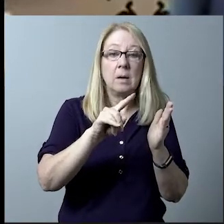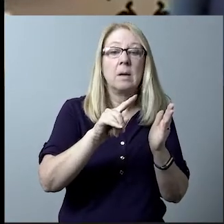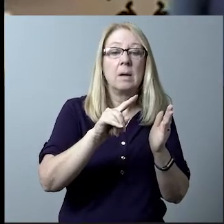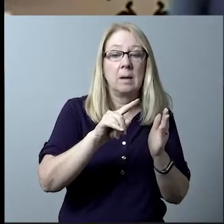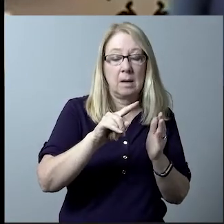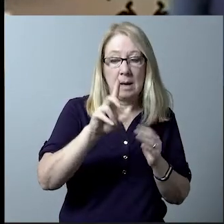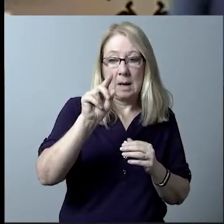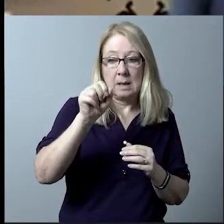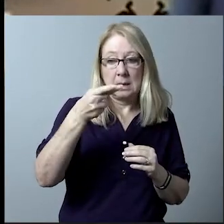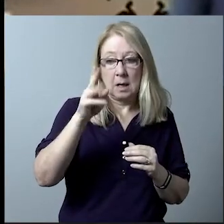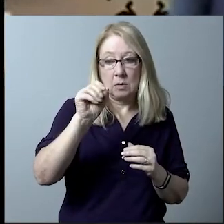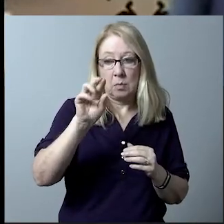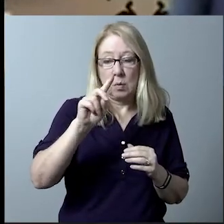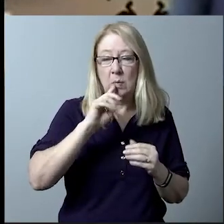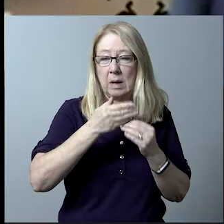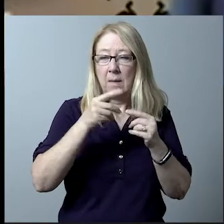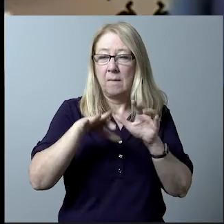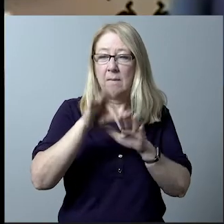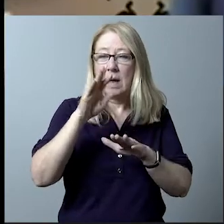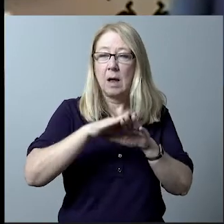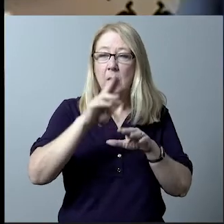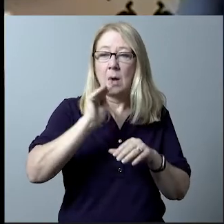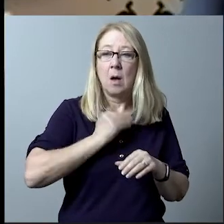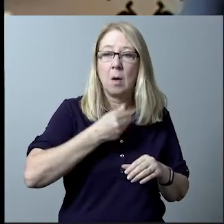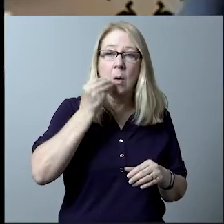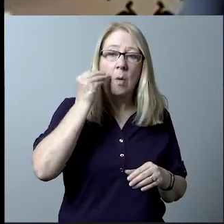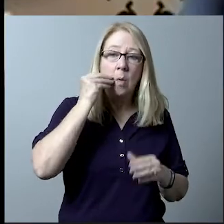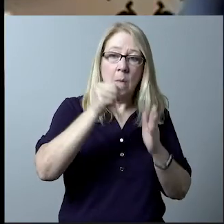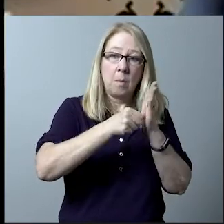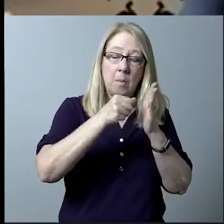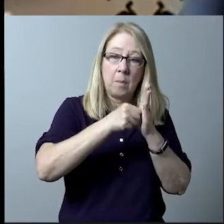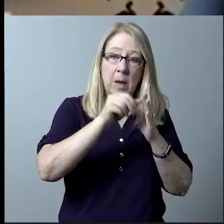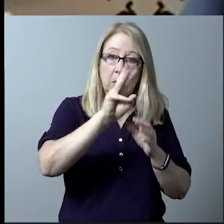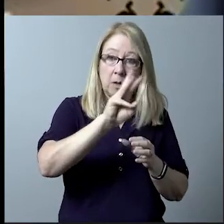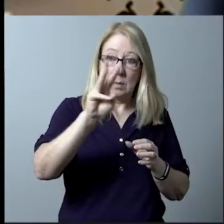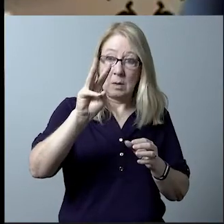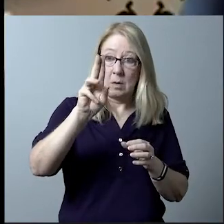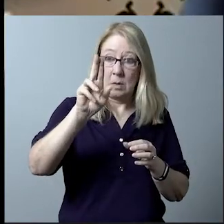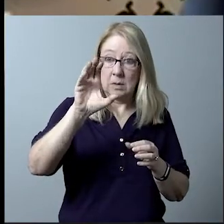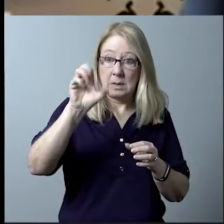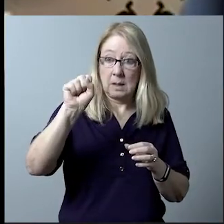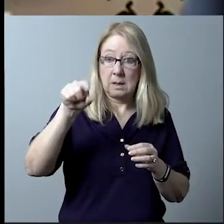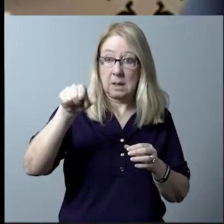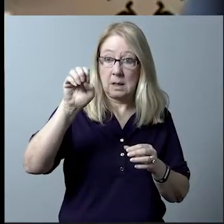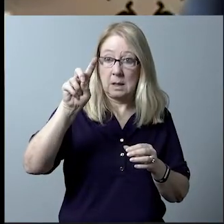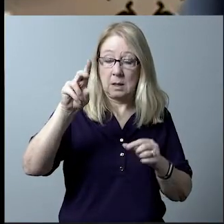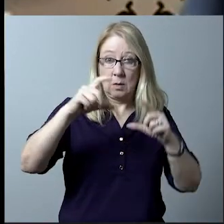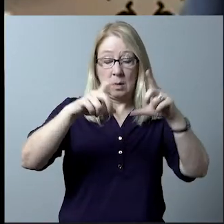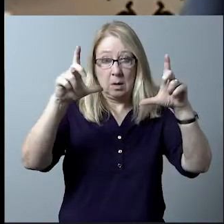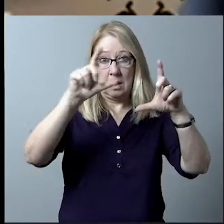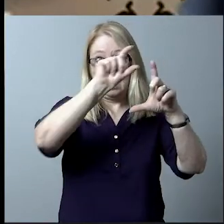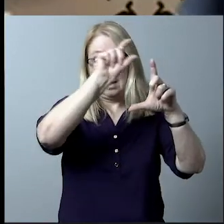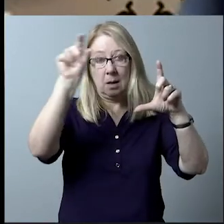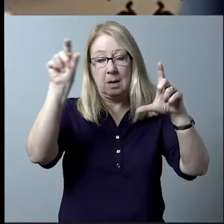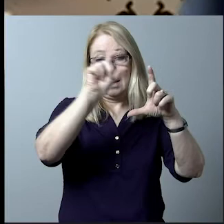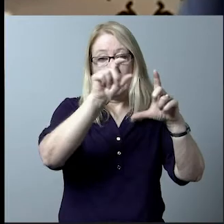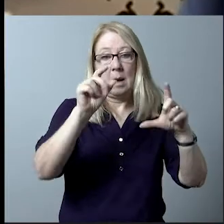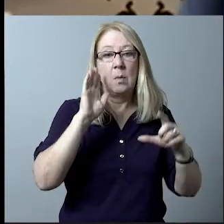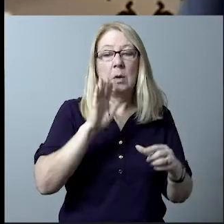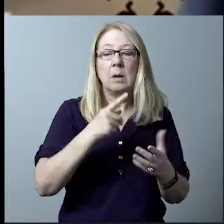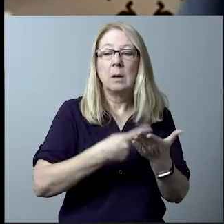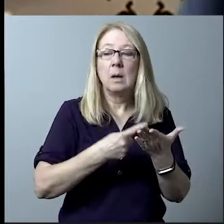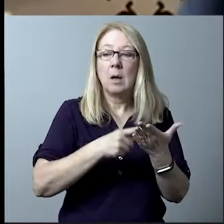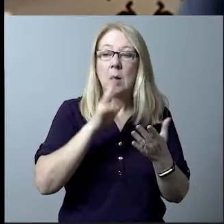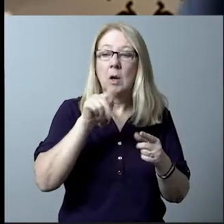dashboard. The COVID-19 link is easy to find at the top of the UCCS homepage. Now, allow me to share a few